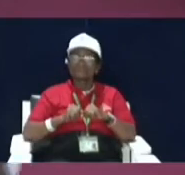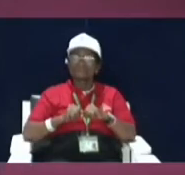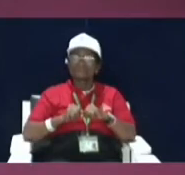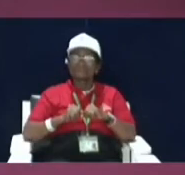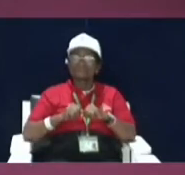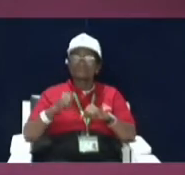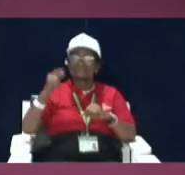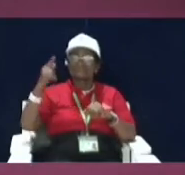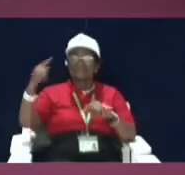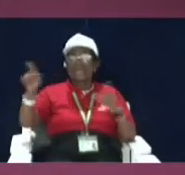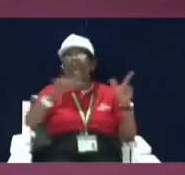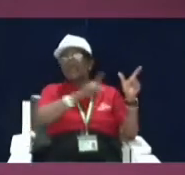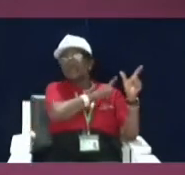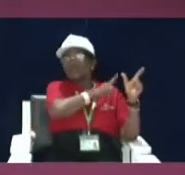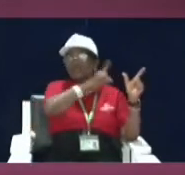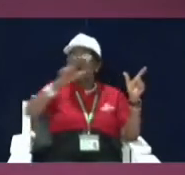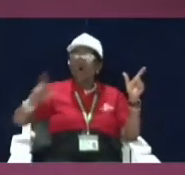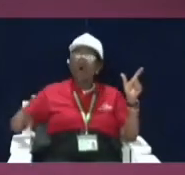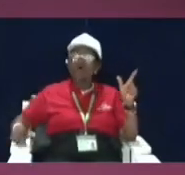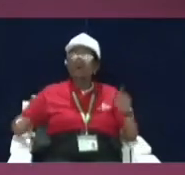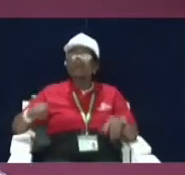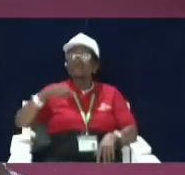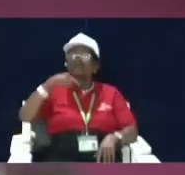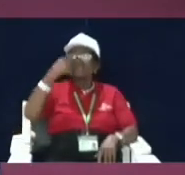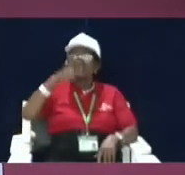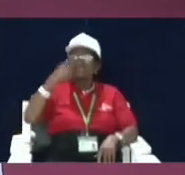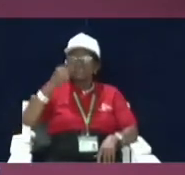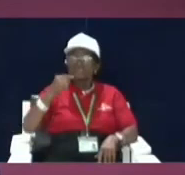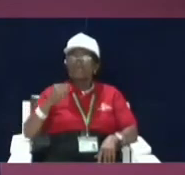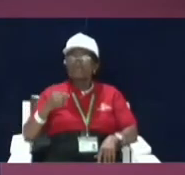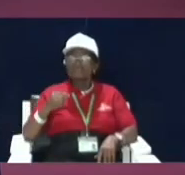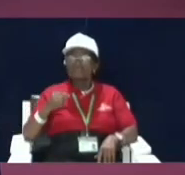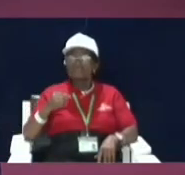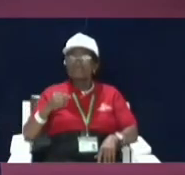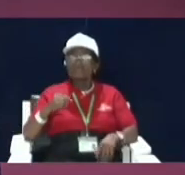The Lord says, in summer,